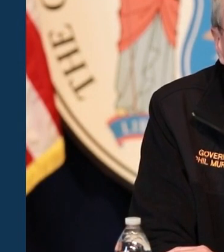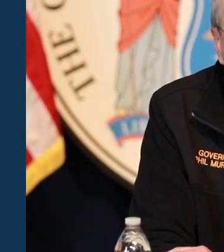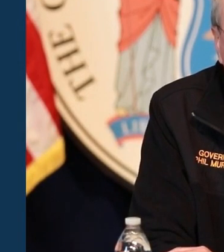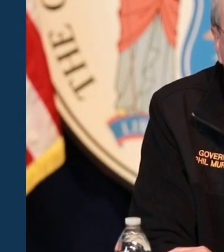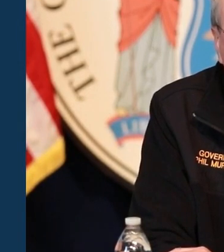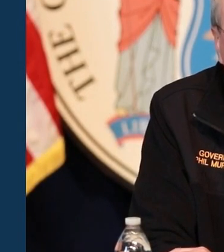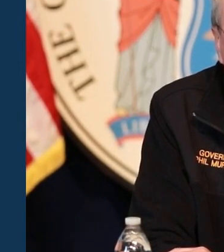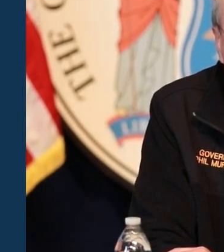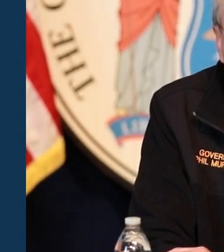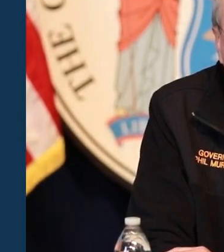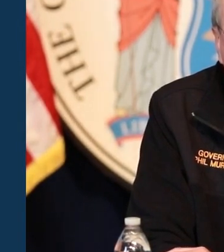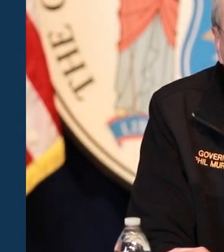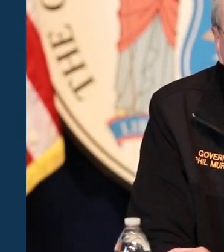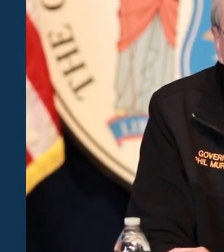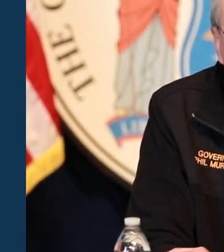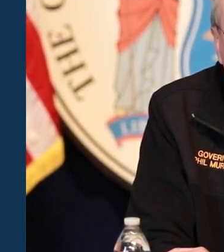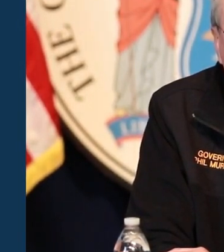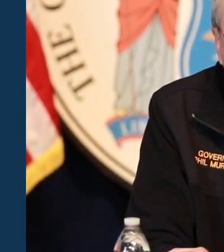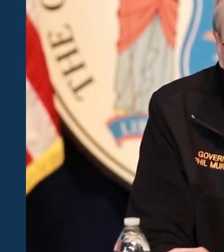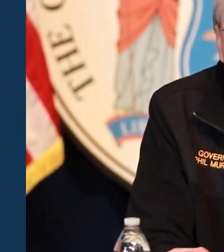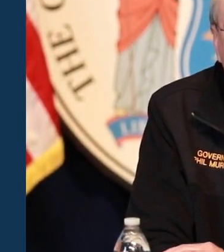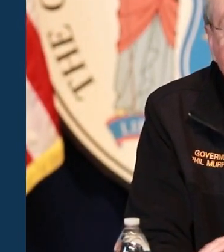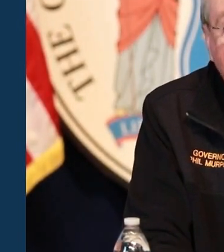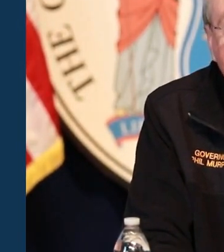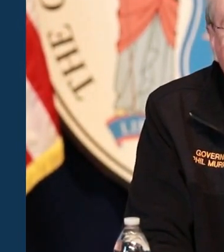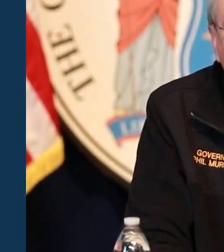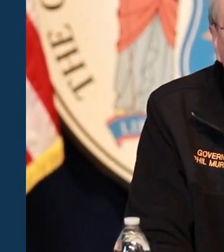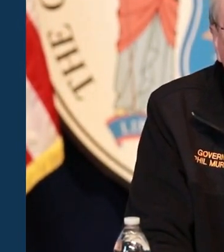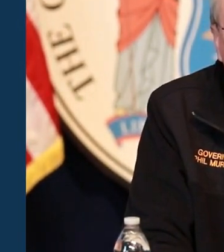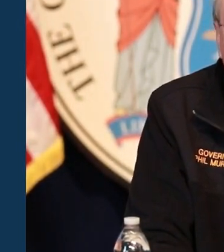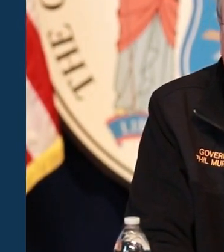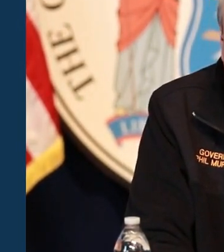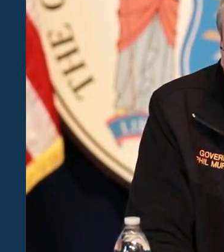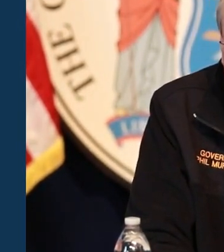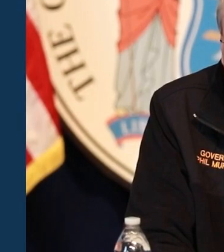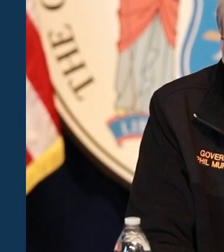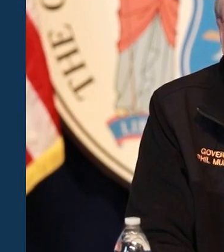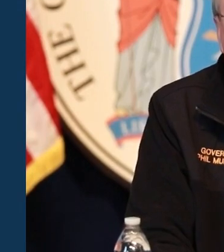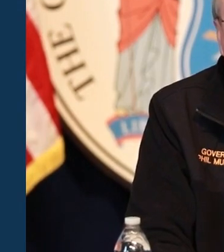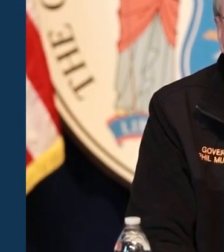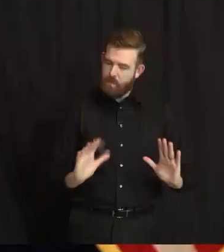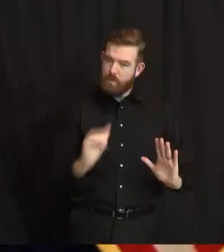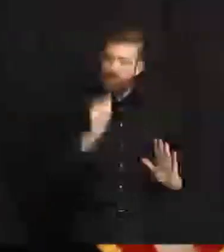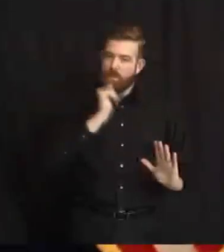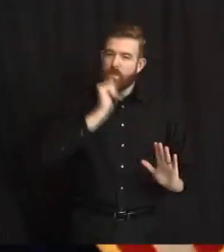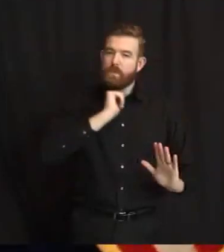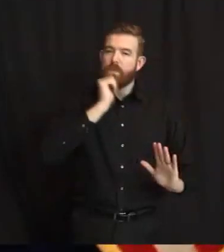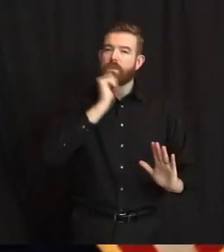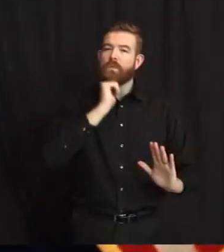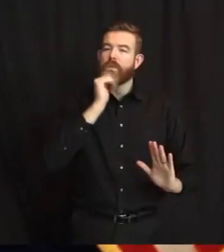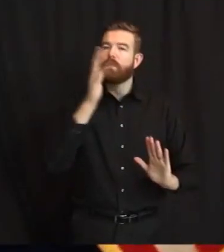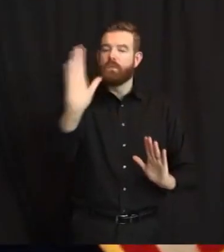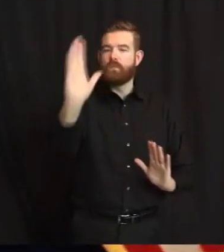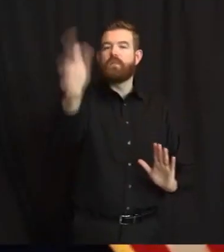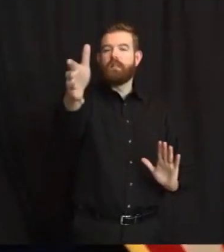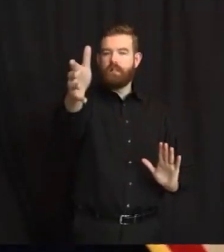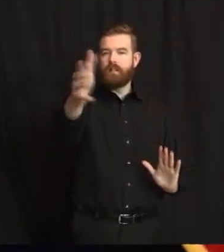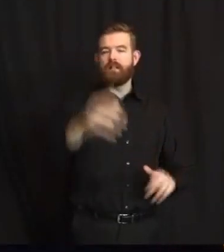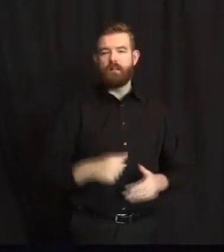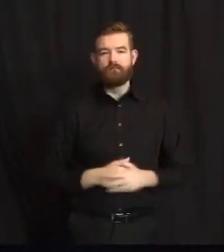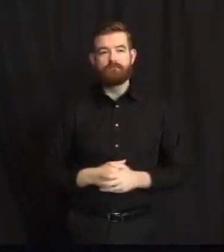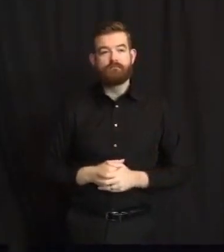again, stronger than ever before. With that, please help me welcome the woman who needs no introduction, the Commissioner of the Department of Health,